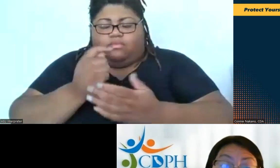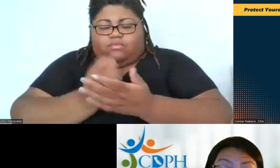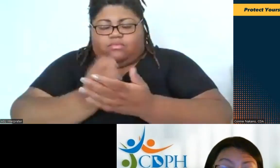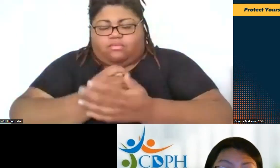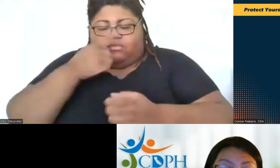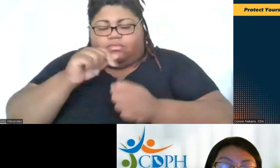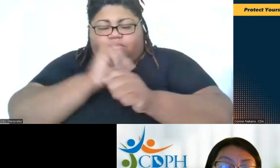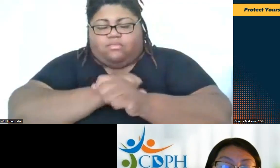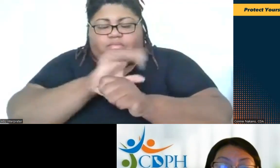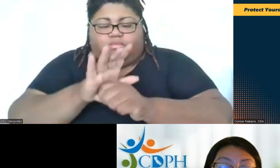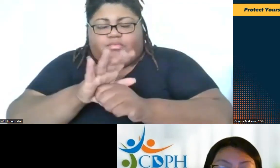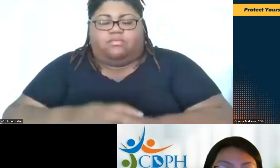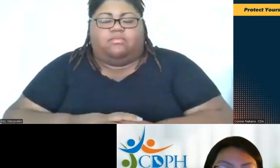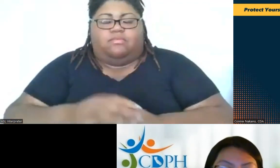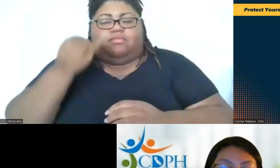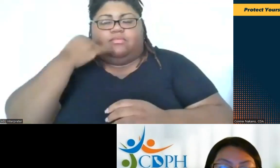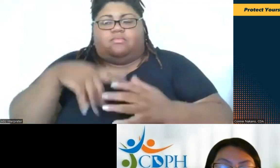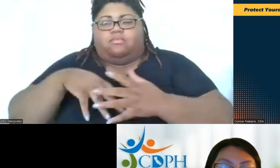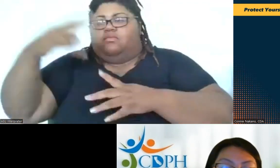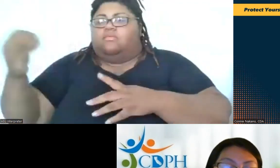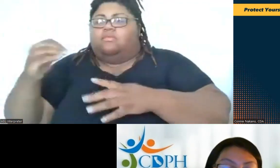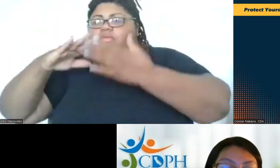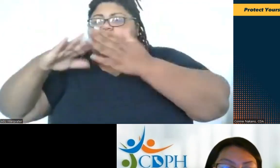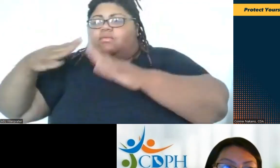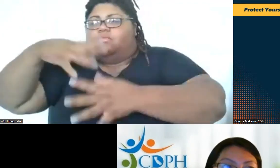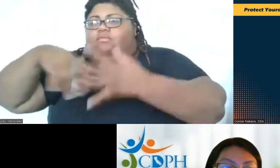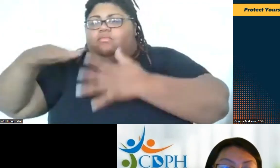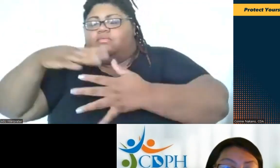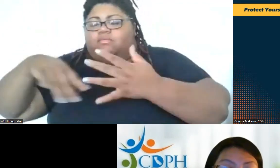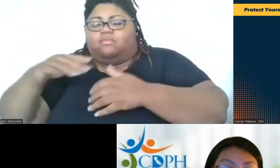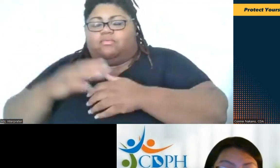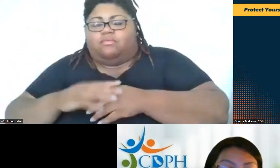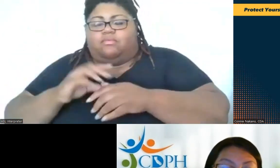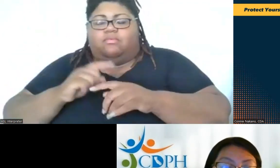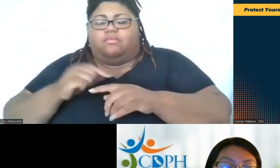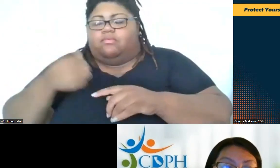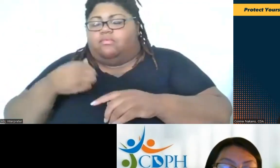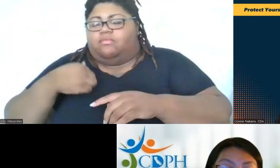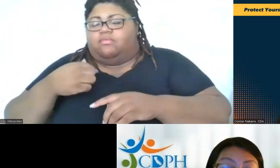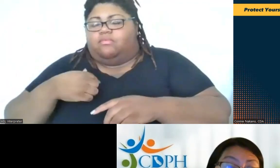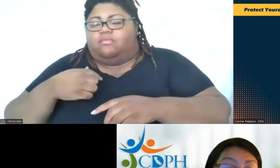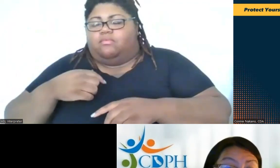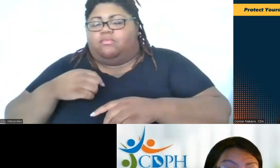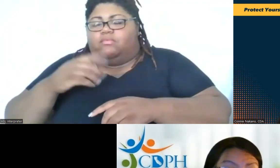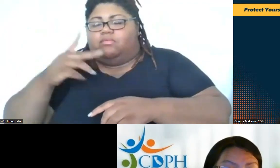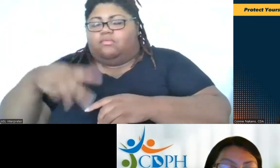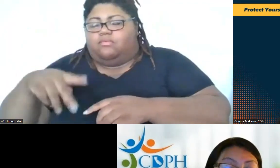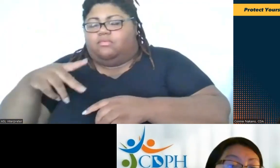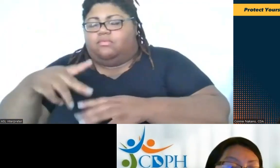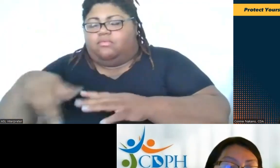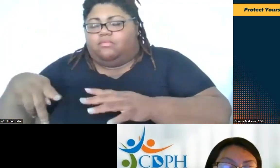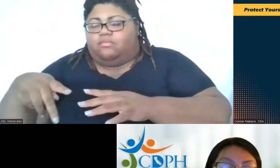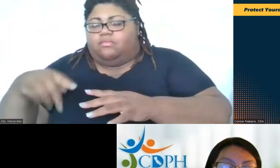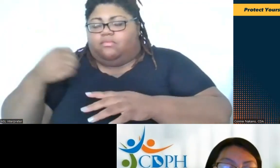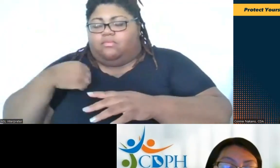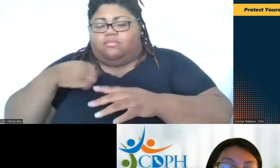if you go out of network. So if I'm a Kaiser patient, but I want to show up at a Sutter facility and Sutter gives me care,